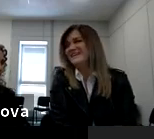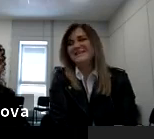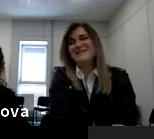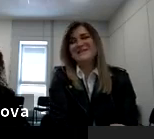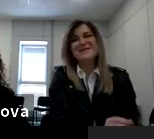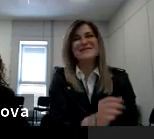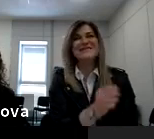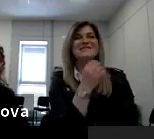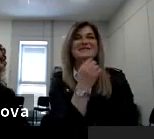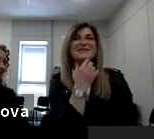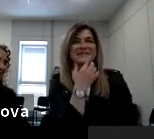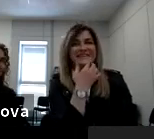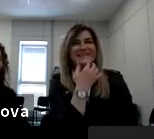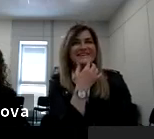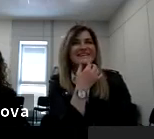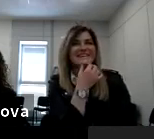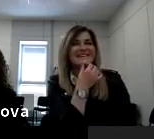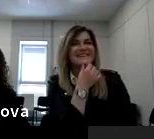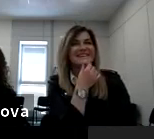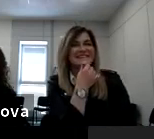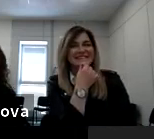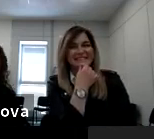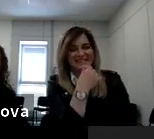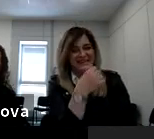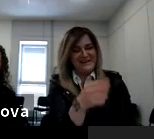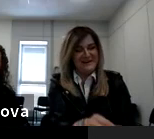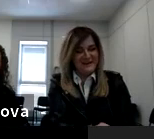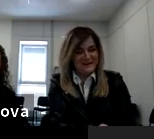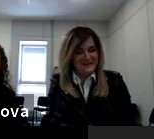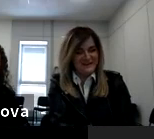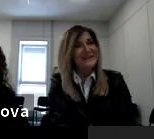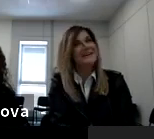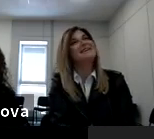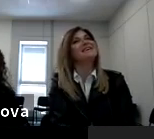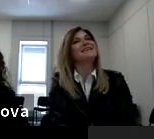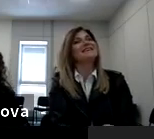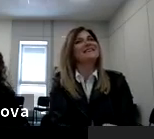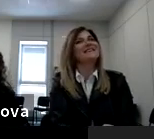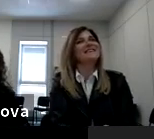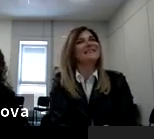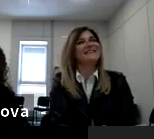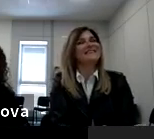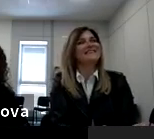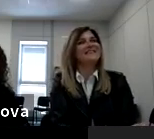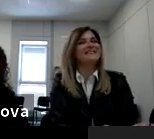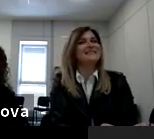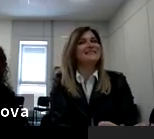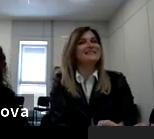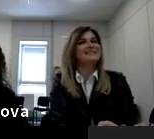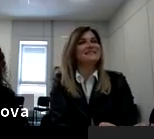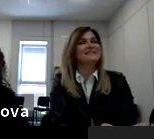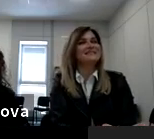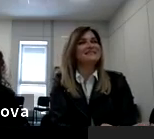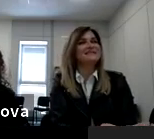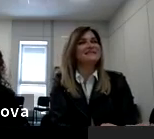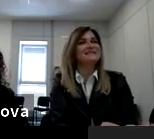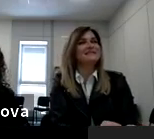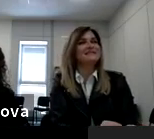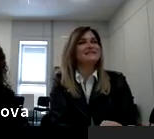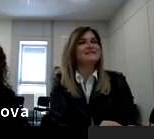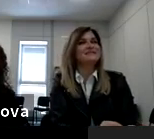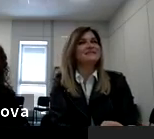for you, yeah, It is always to there shine for for you. And also we have asymmetric,